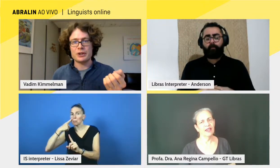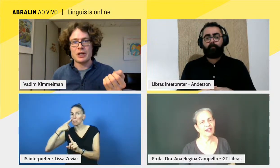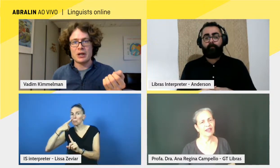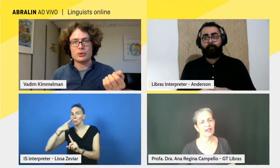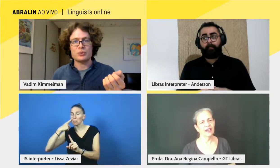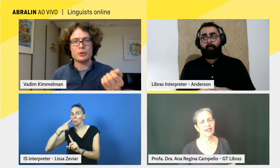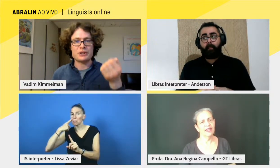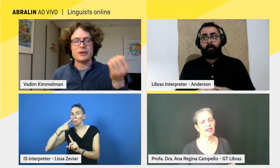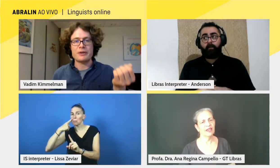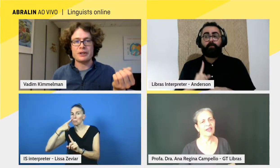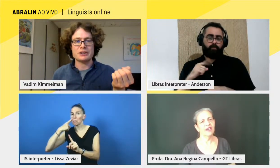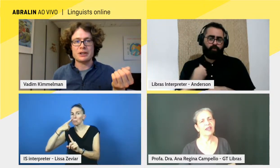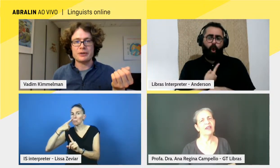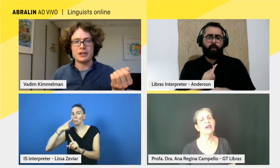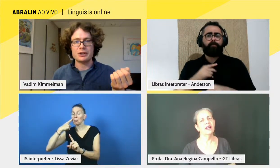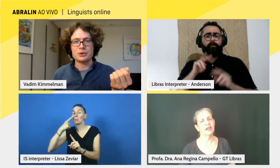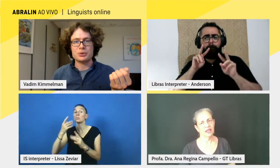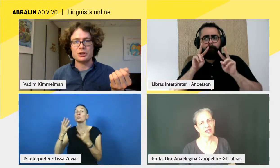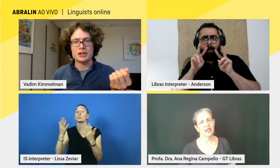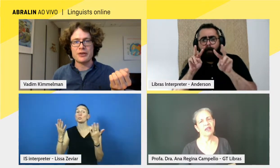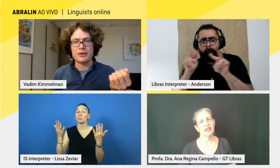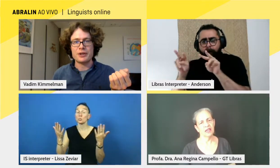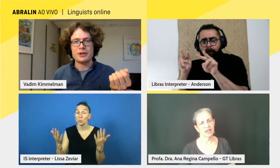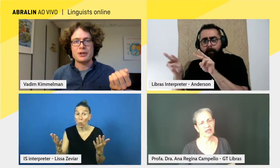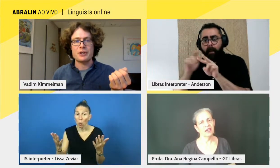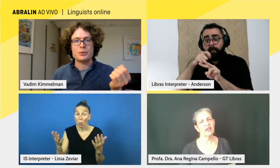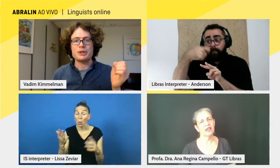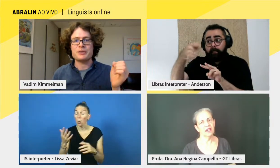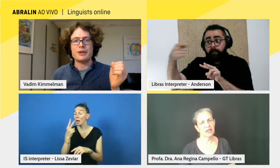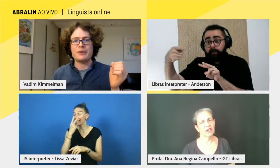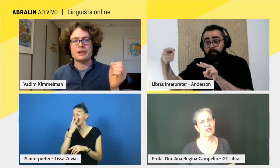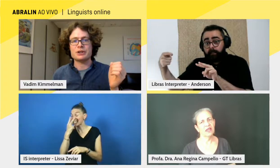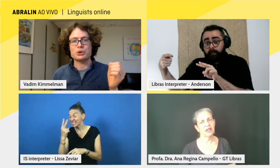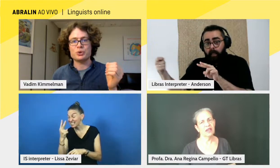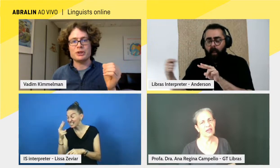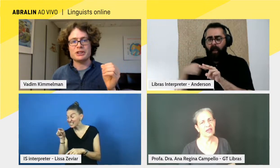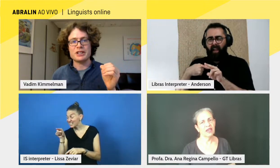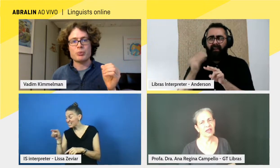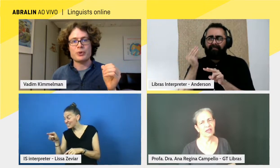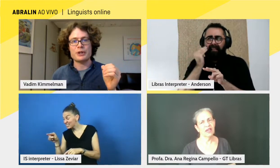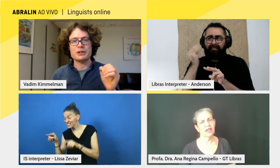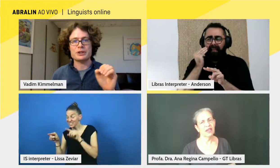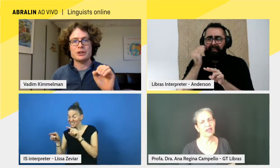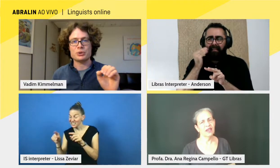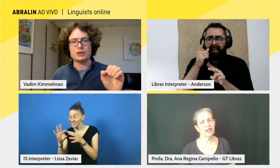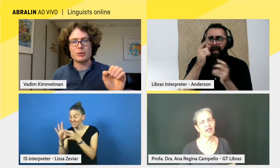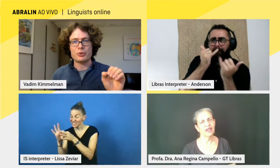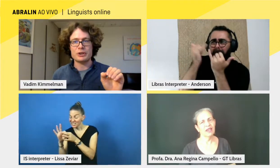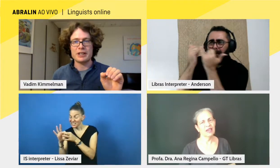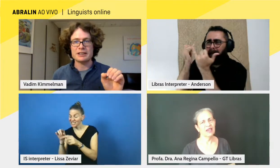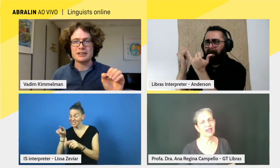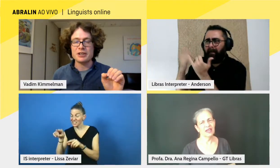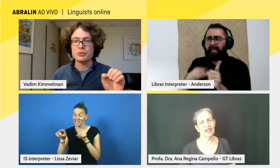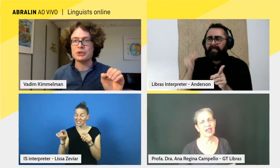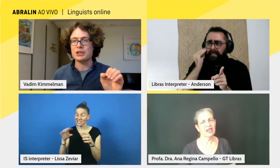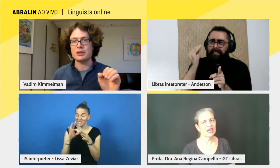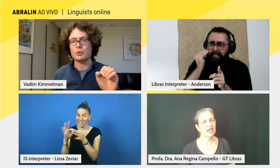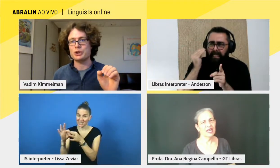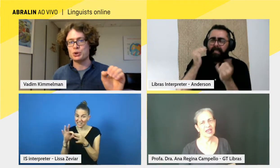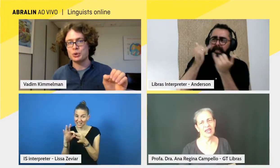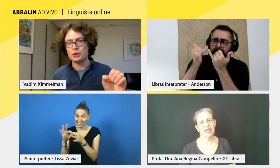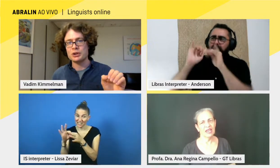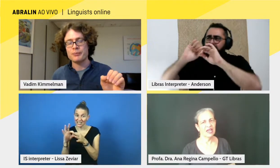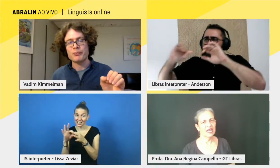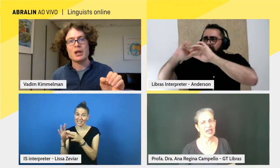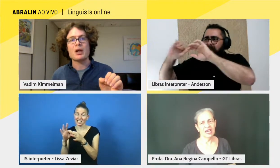trying to figure out which variants are related to each other, which variants should be separate into separate lexemes